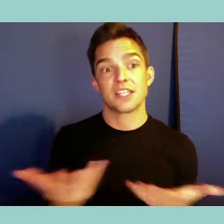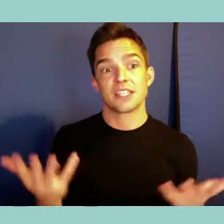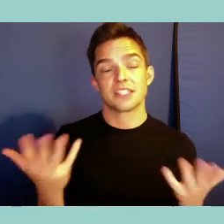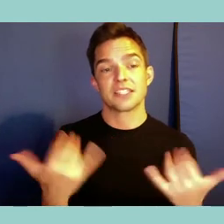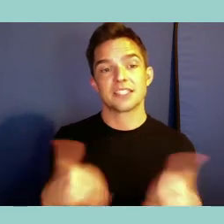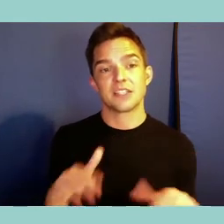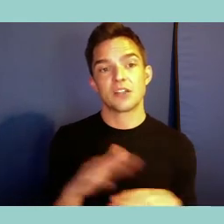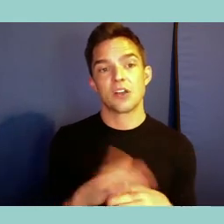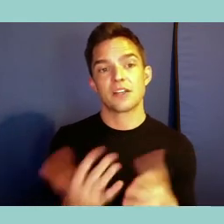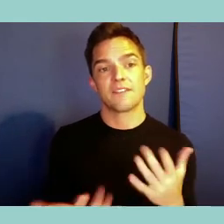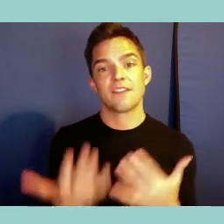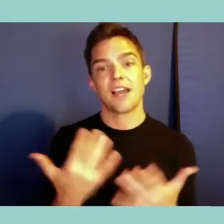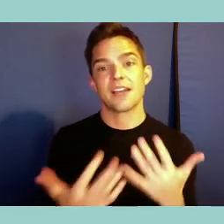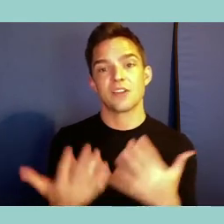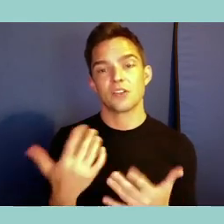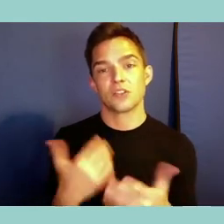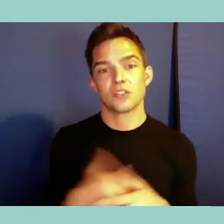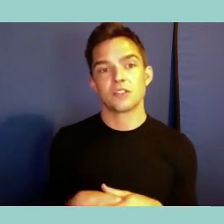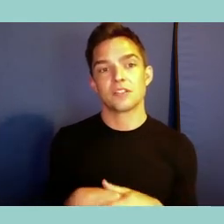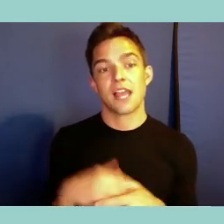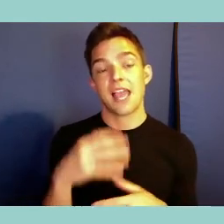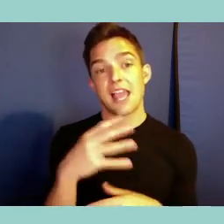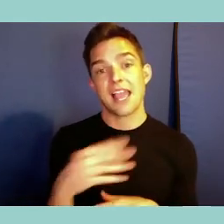still on fire.